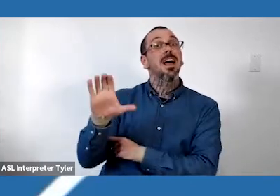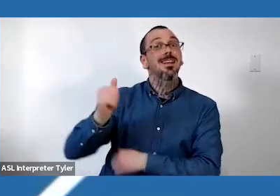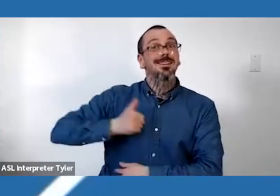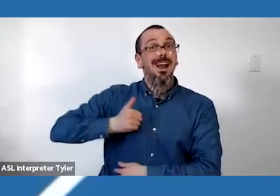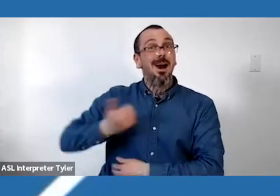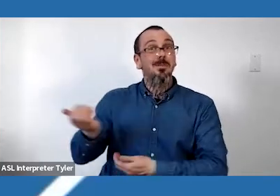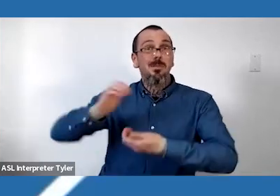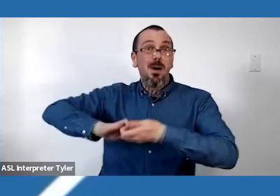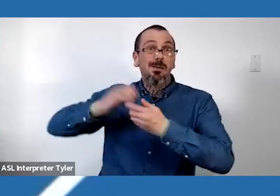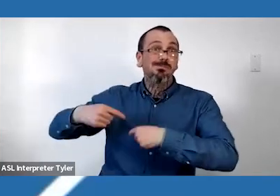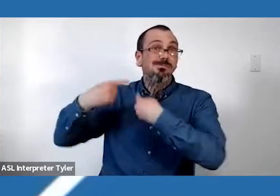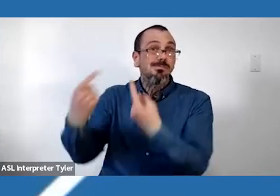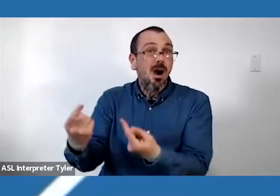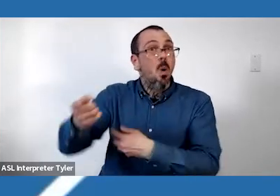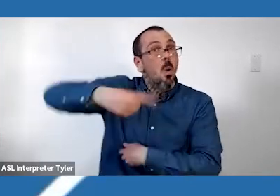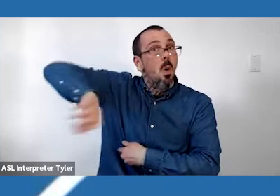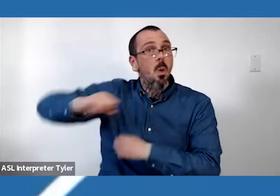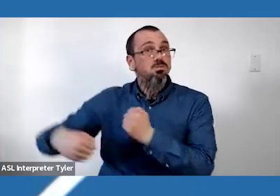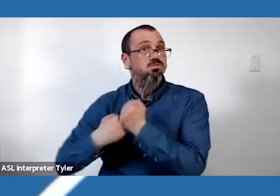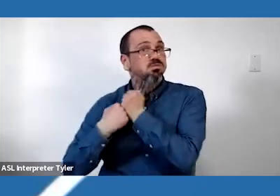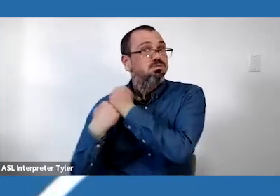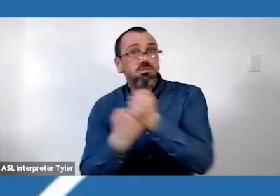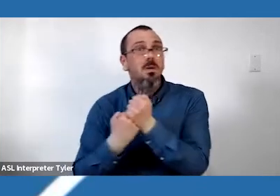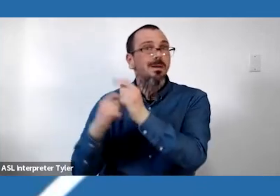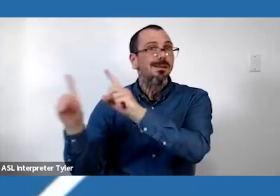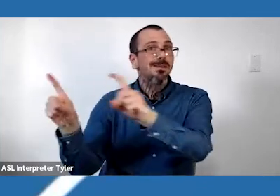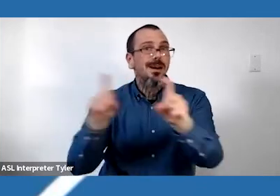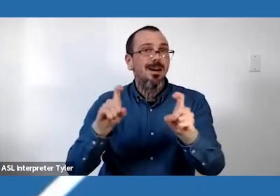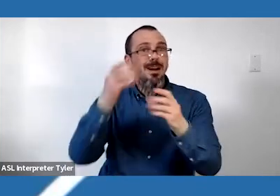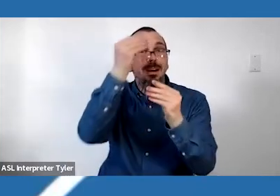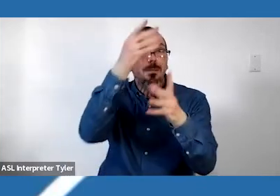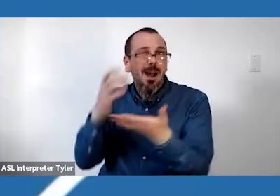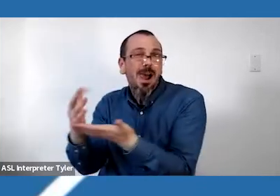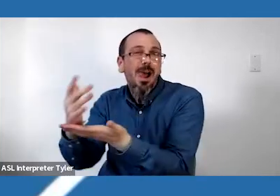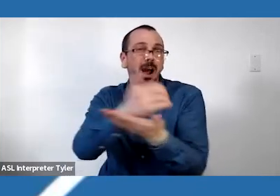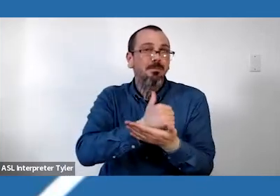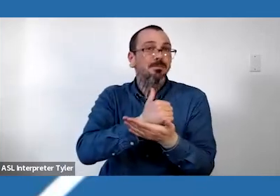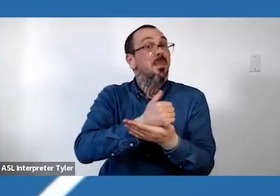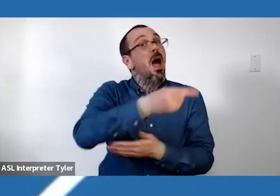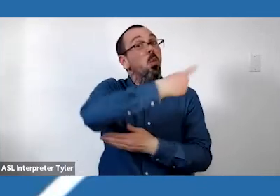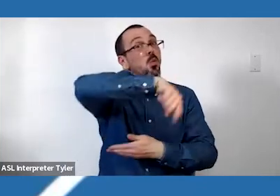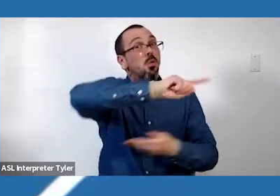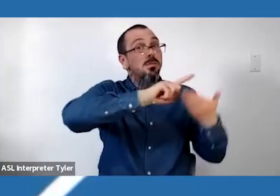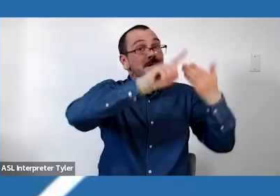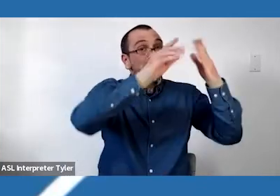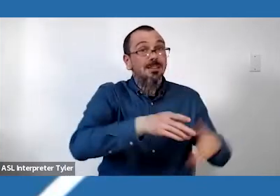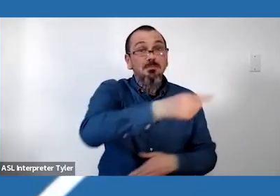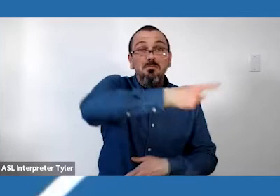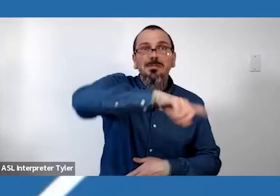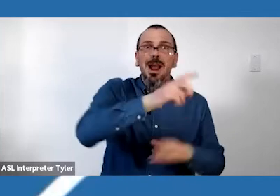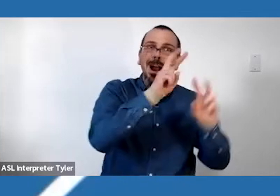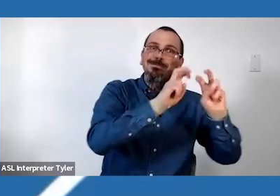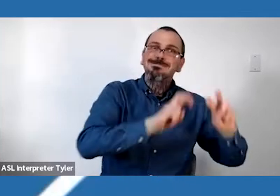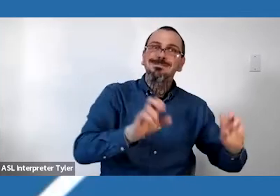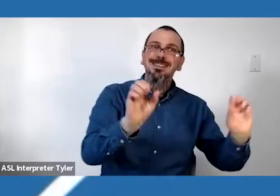collect data for Sex Now over the last several years that our investigators could then analyze. Special shout out to our local academic partner, Dr.